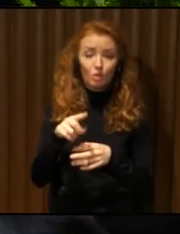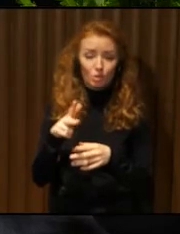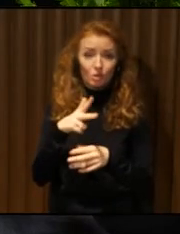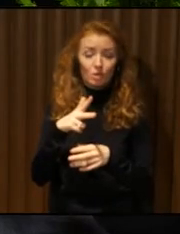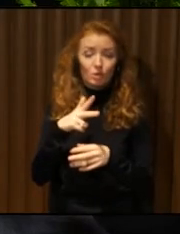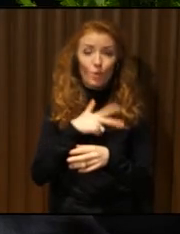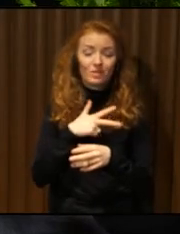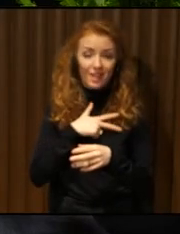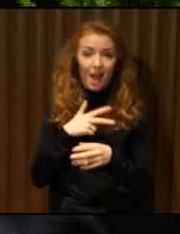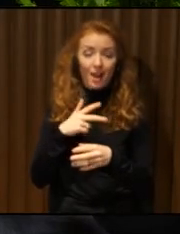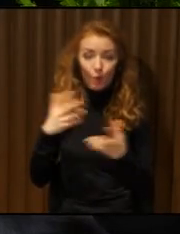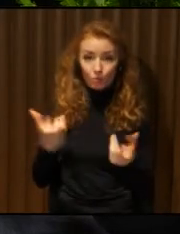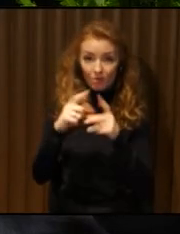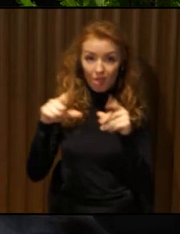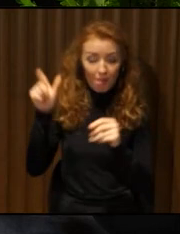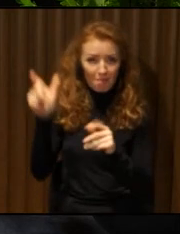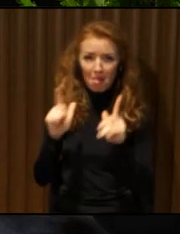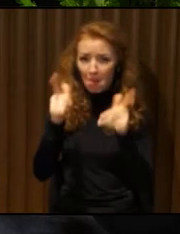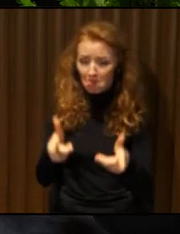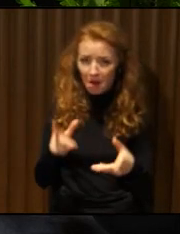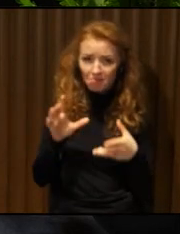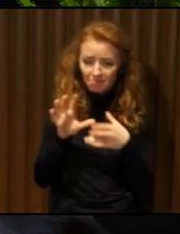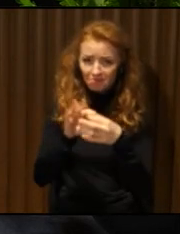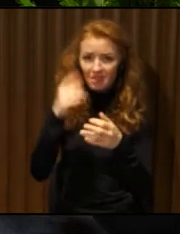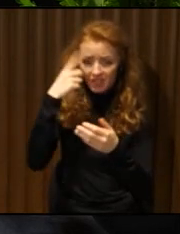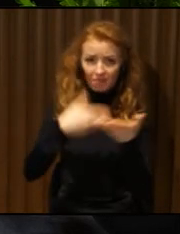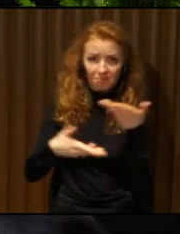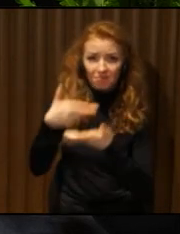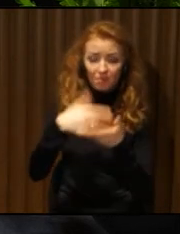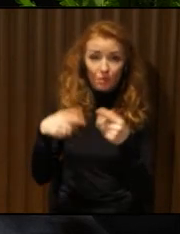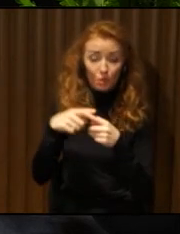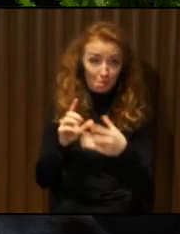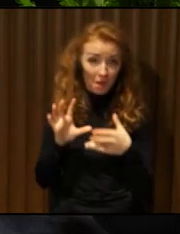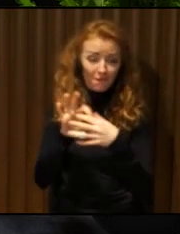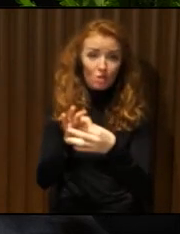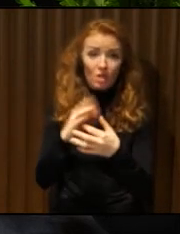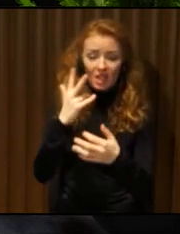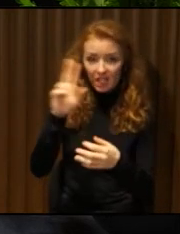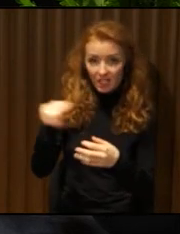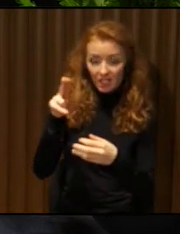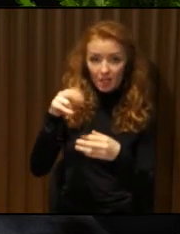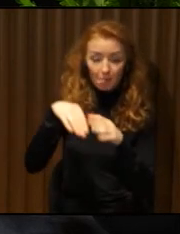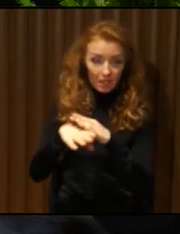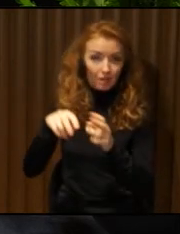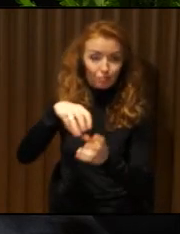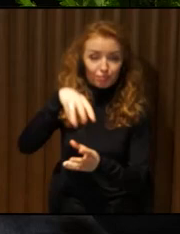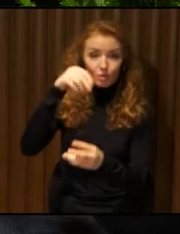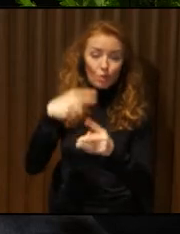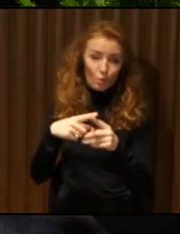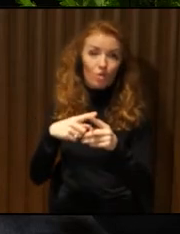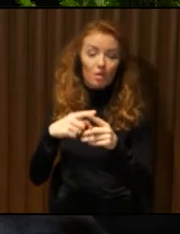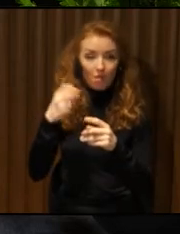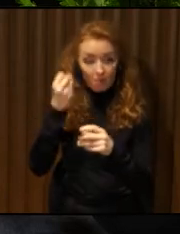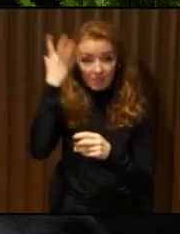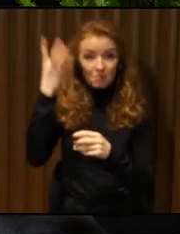put these ideas together and do it. I mean, 3D printer and some skilled workers, of course. That's it. Yeah, the website